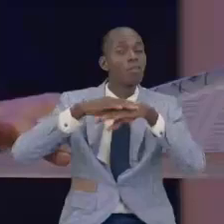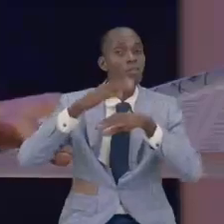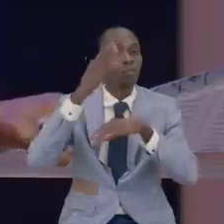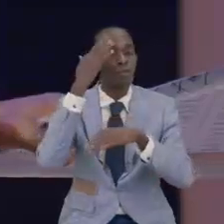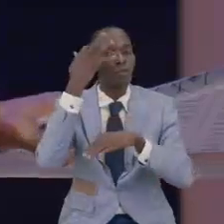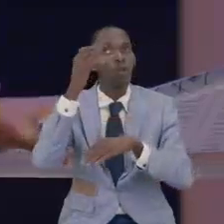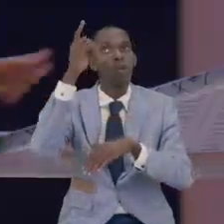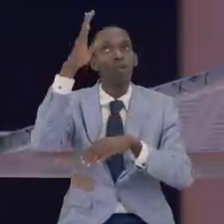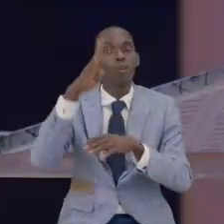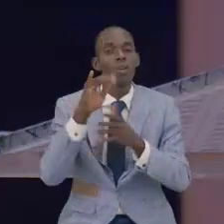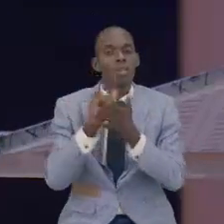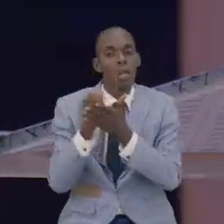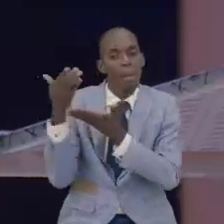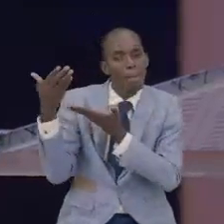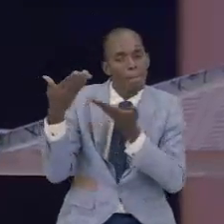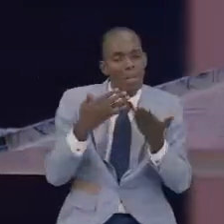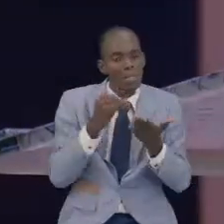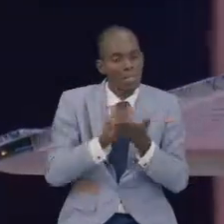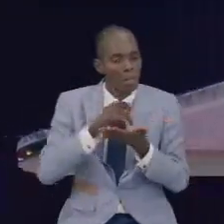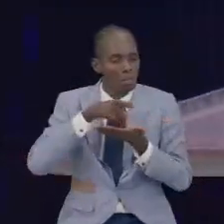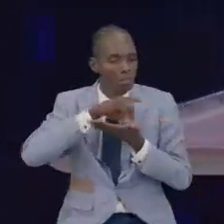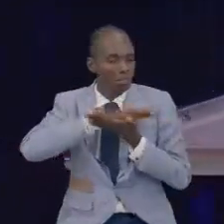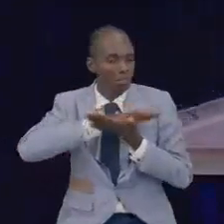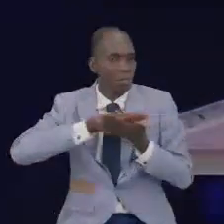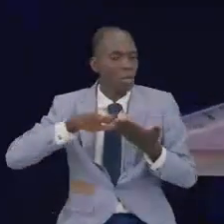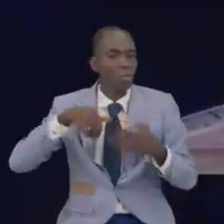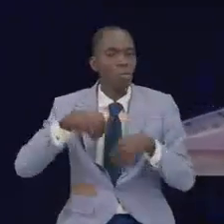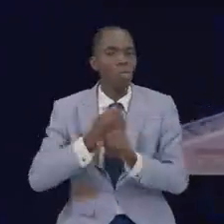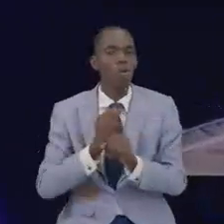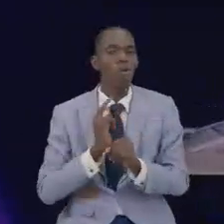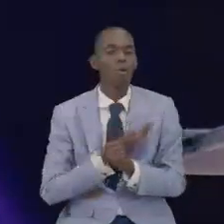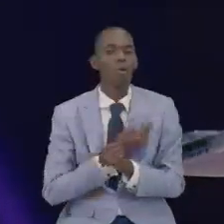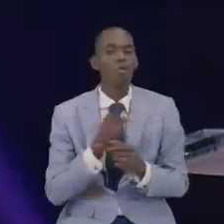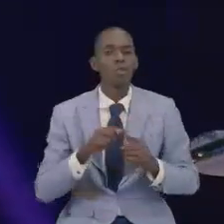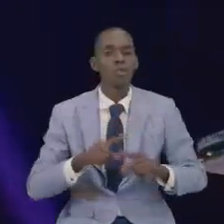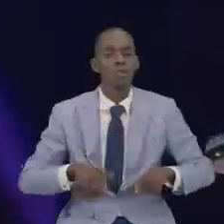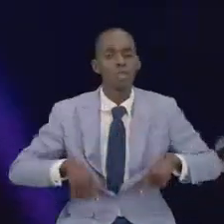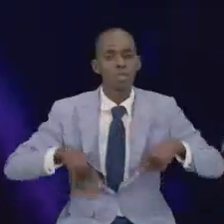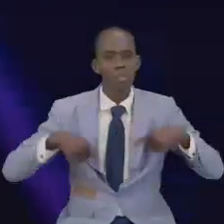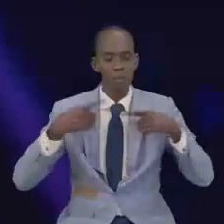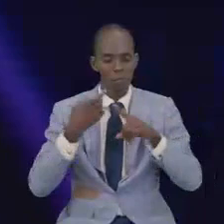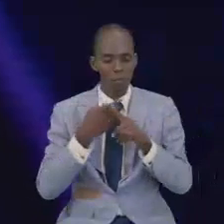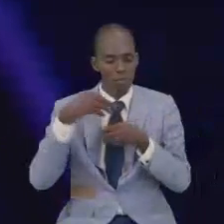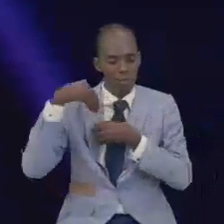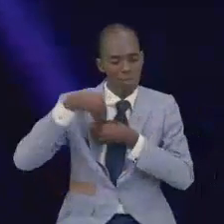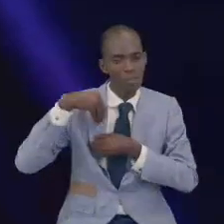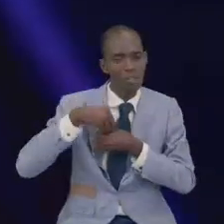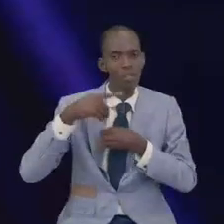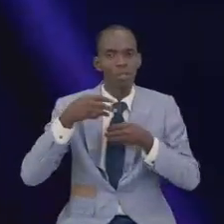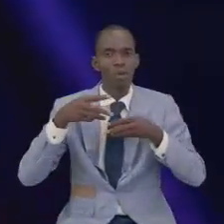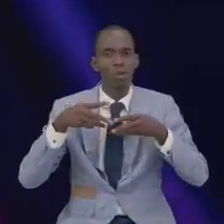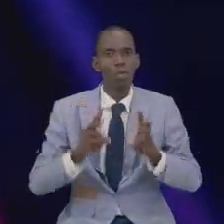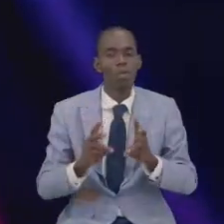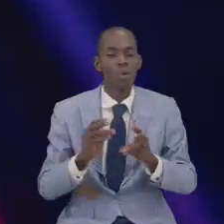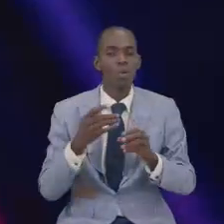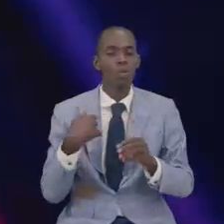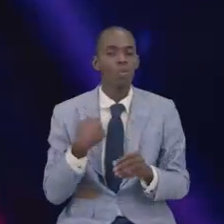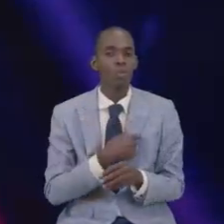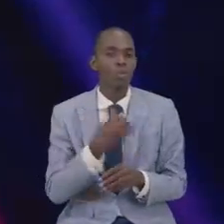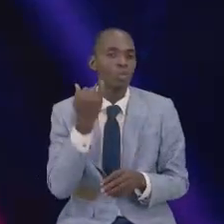that purity and makes us live from the inside the way of the world to live.